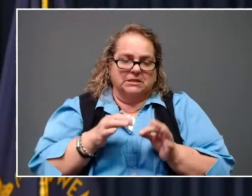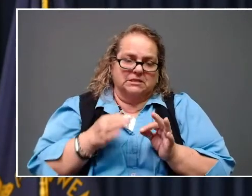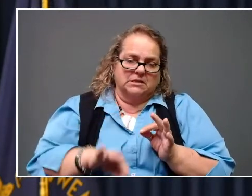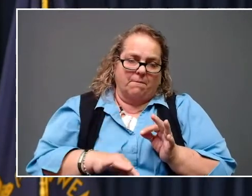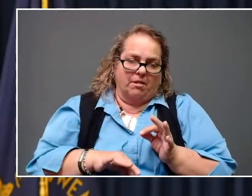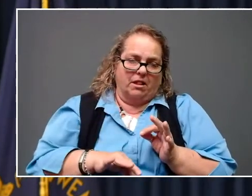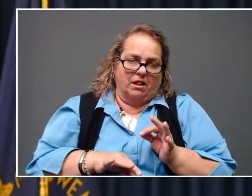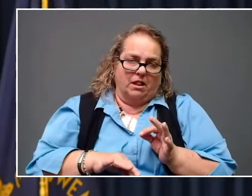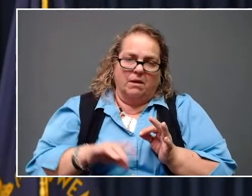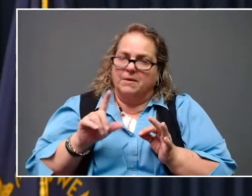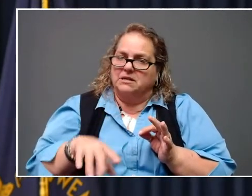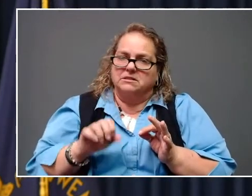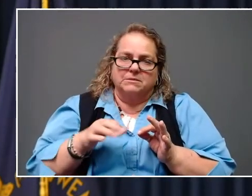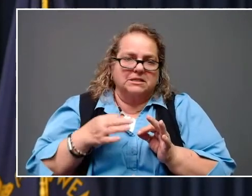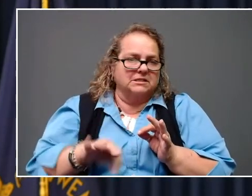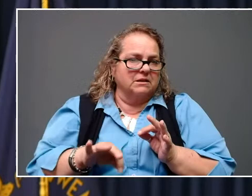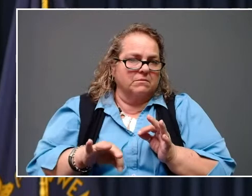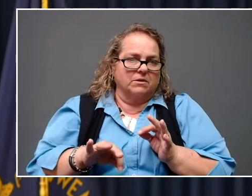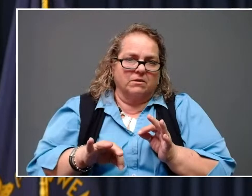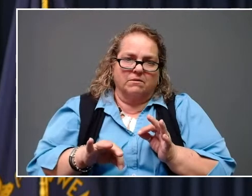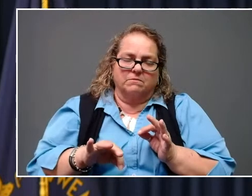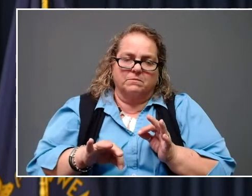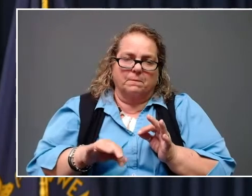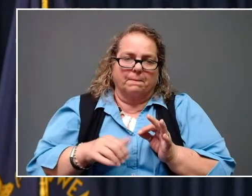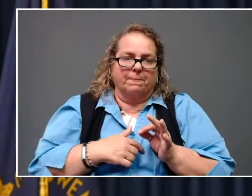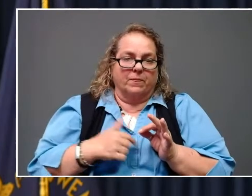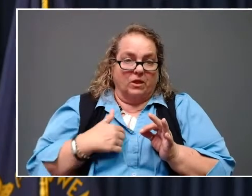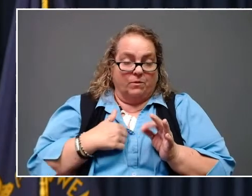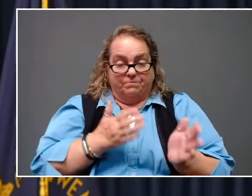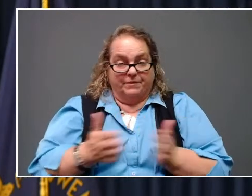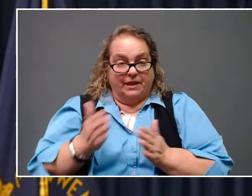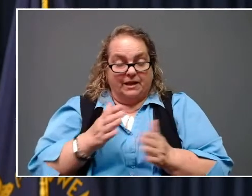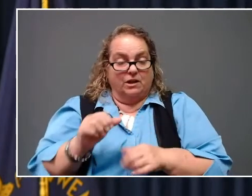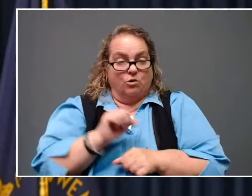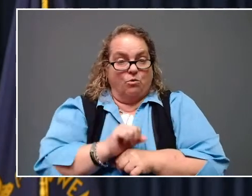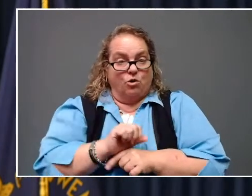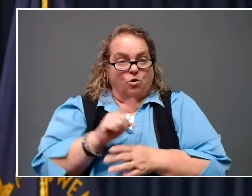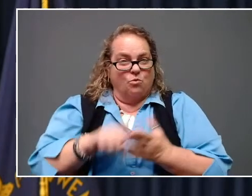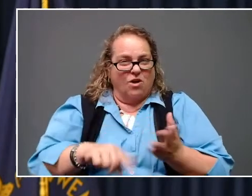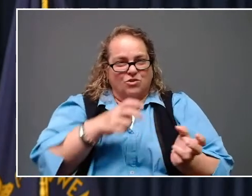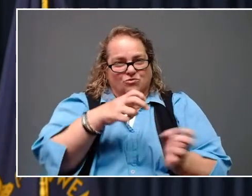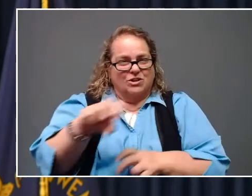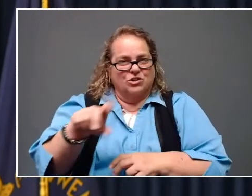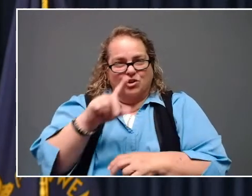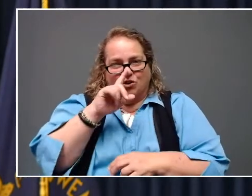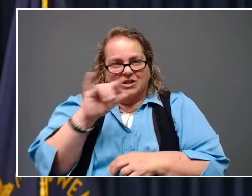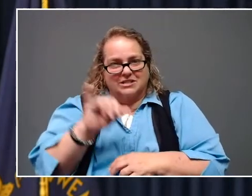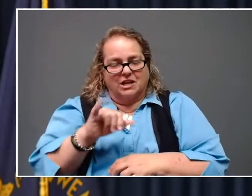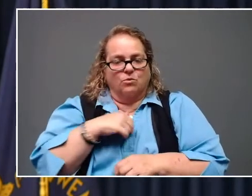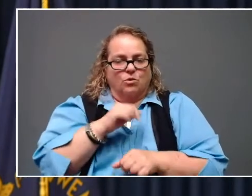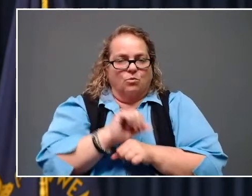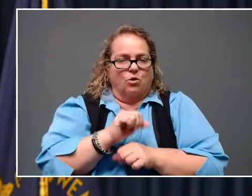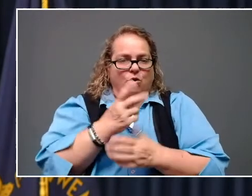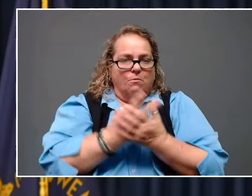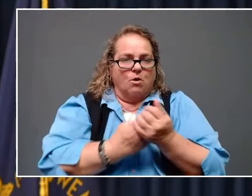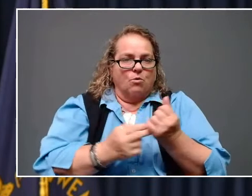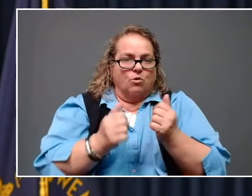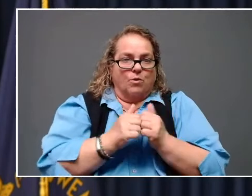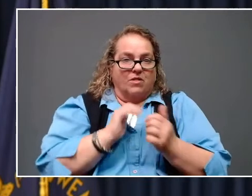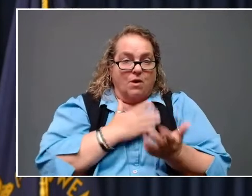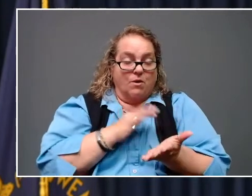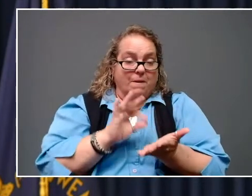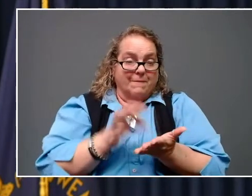pandemic. We were planning and working on what the transition looked like. We were working both with our Medicaid managed